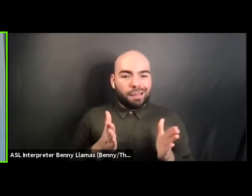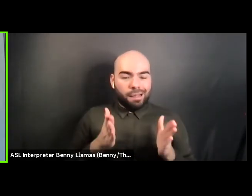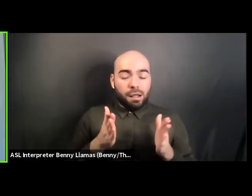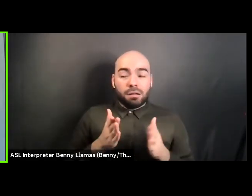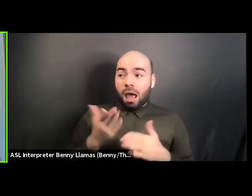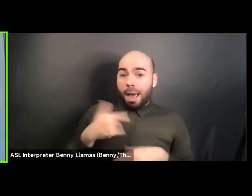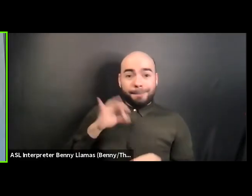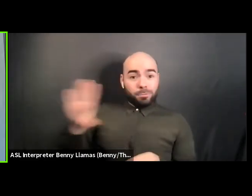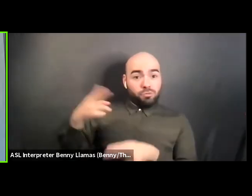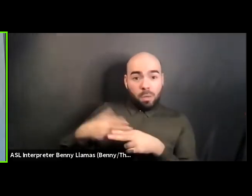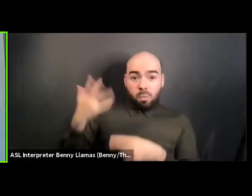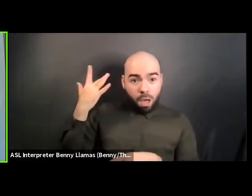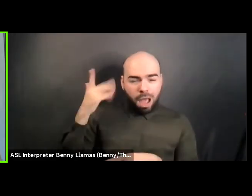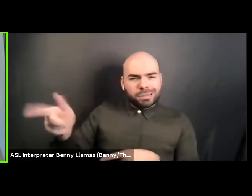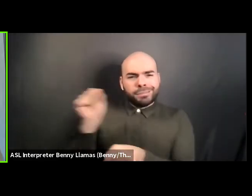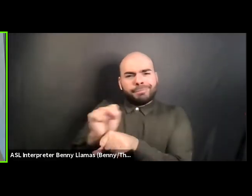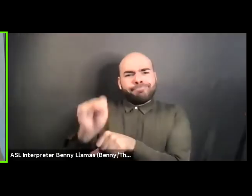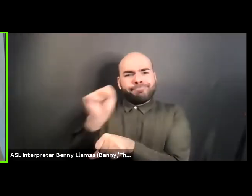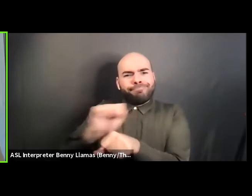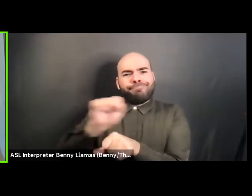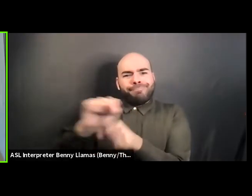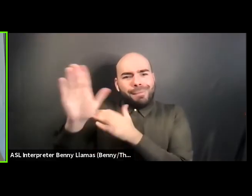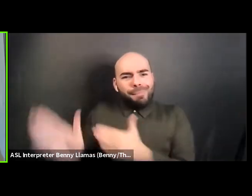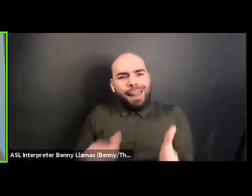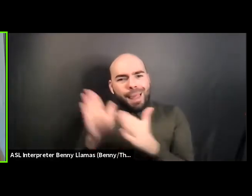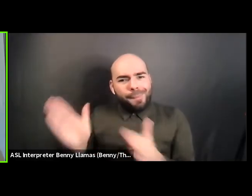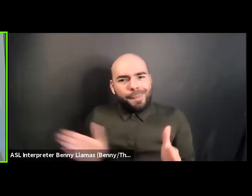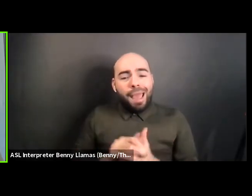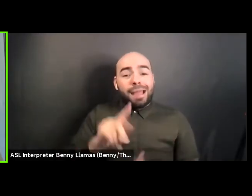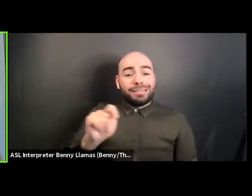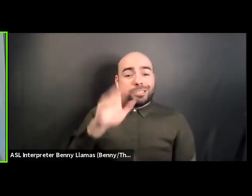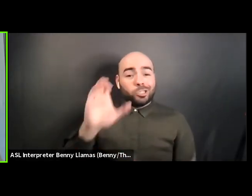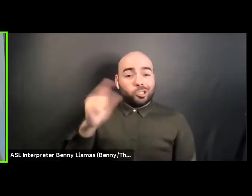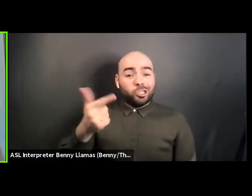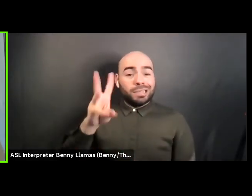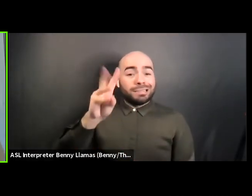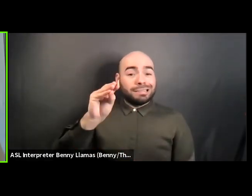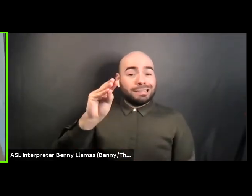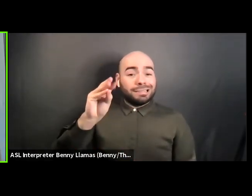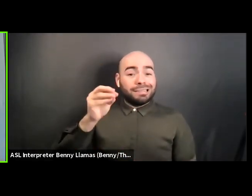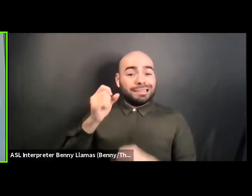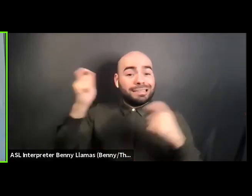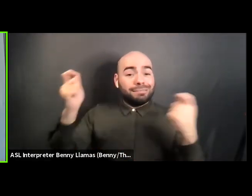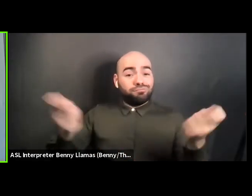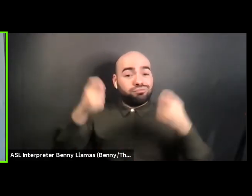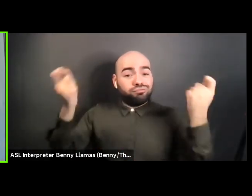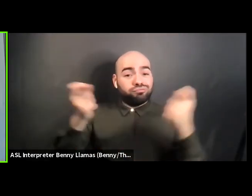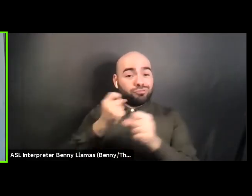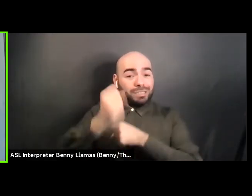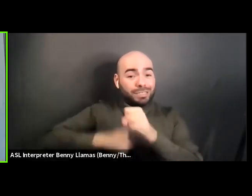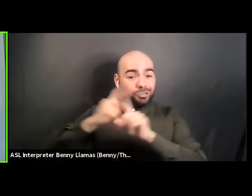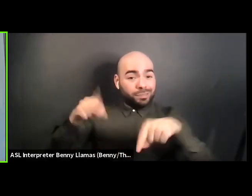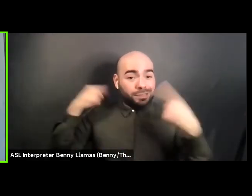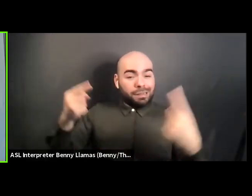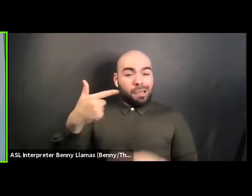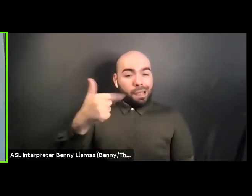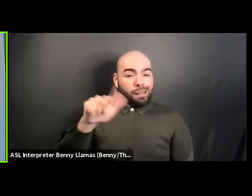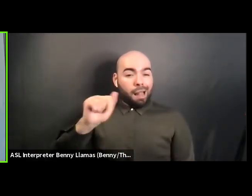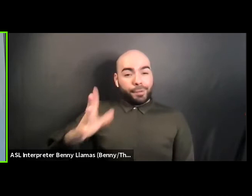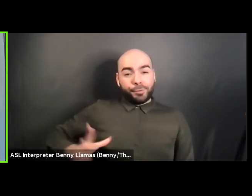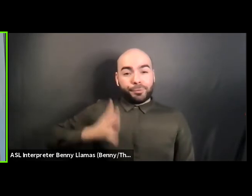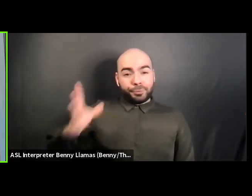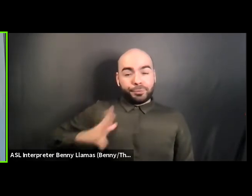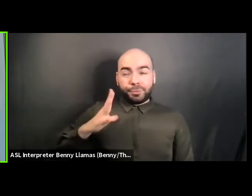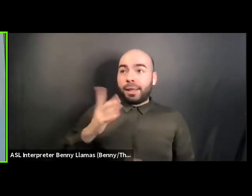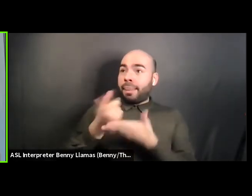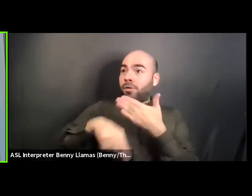hard at work planning TCG's 60th anniversary gala, which we are holding this next Tuesday night